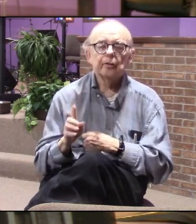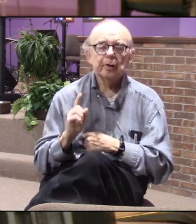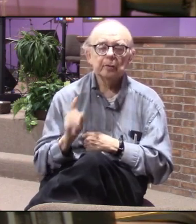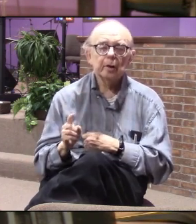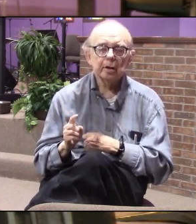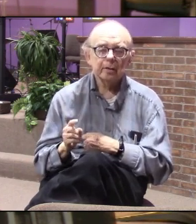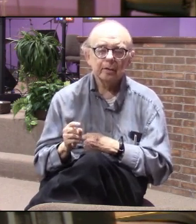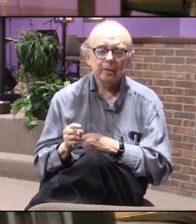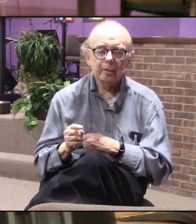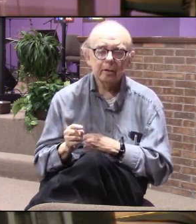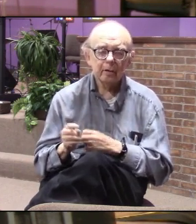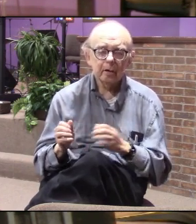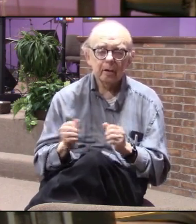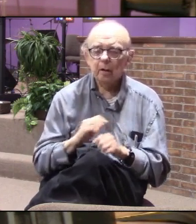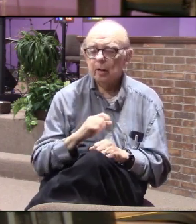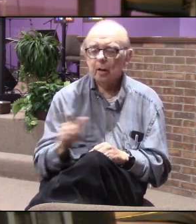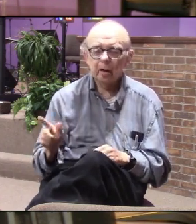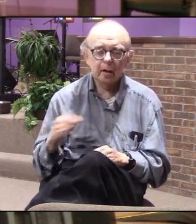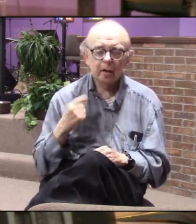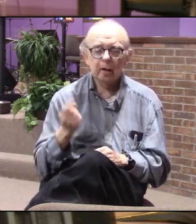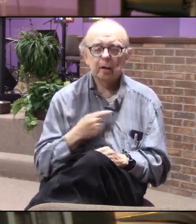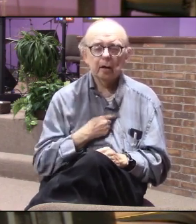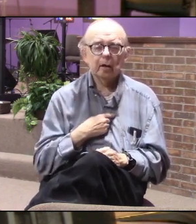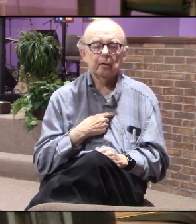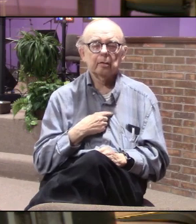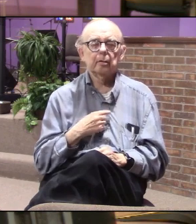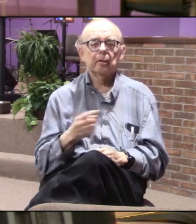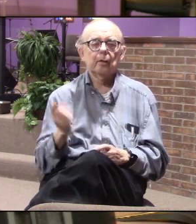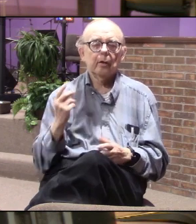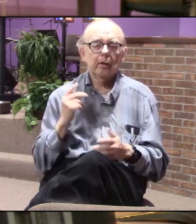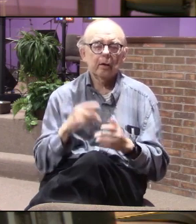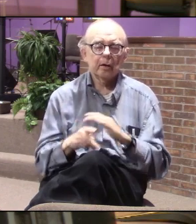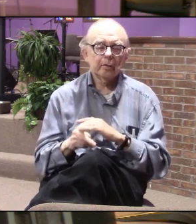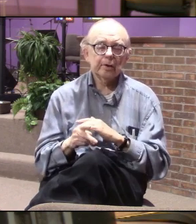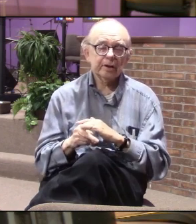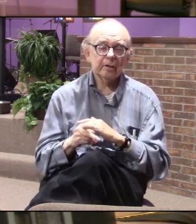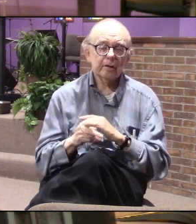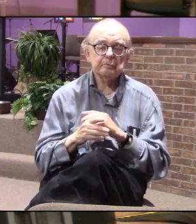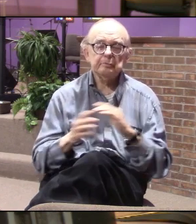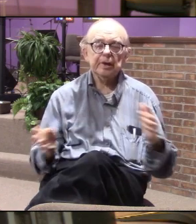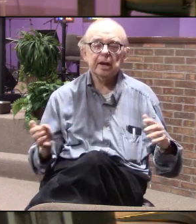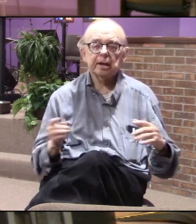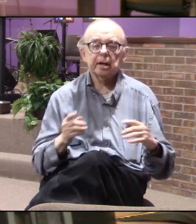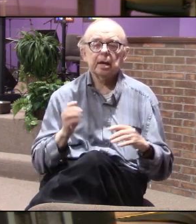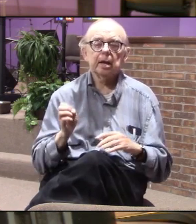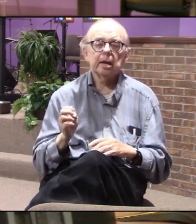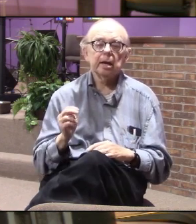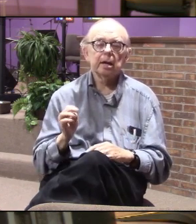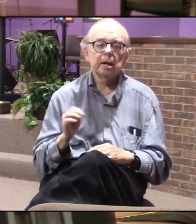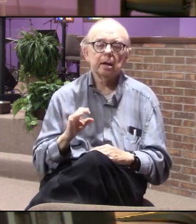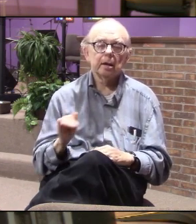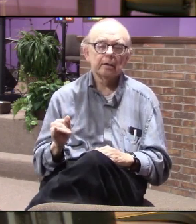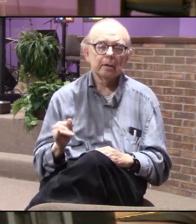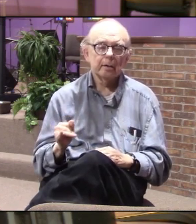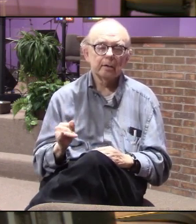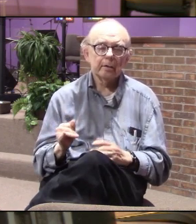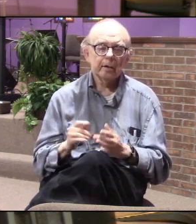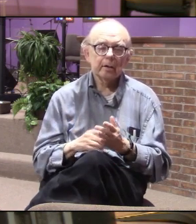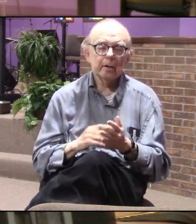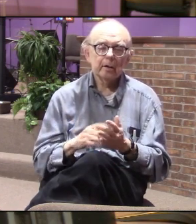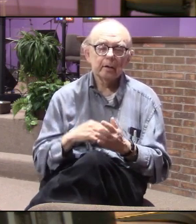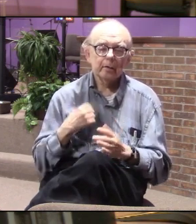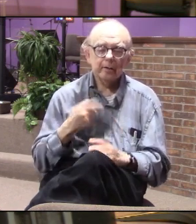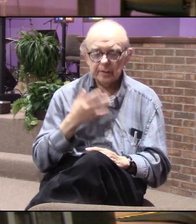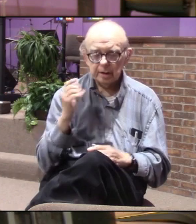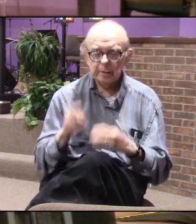41, with all of us armed, we can kill a big enemy. And sometimes we forget about